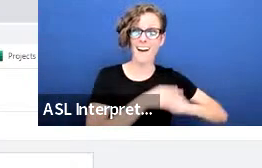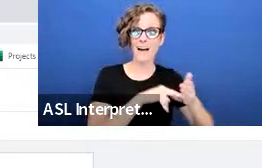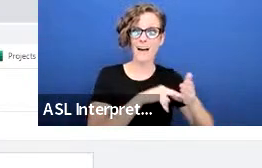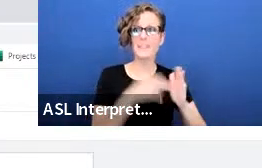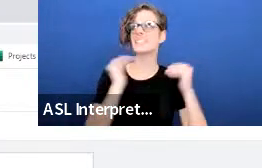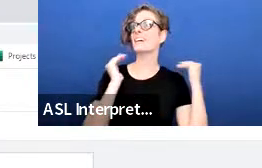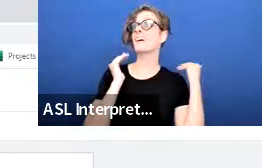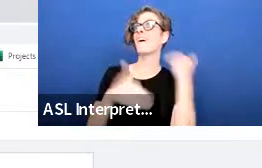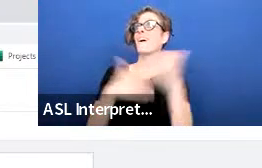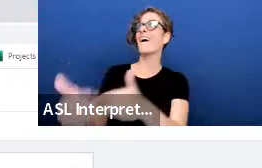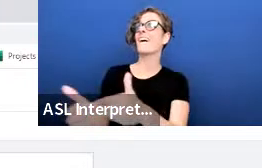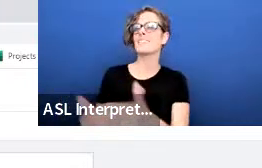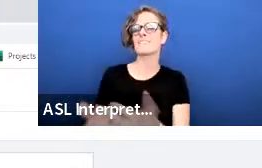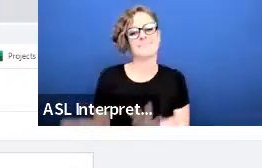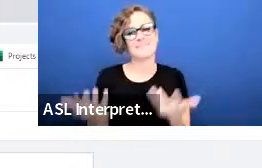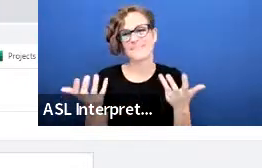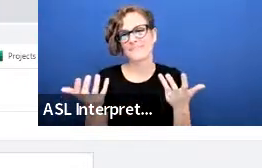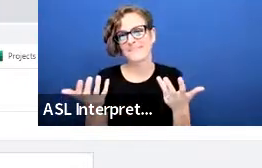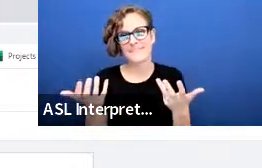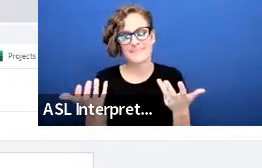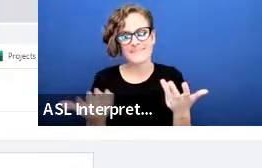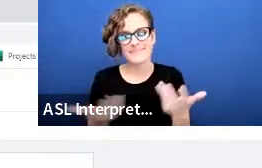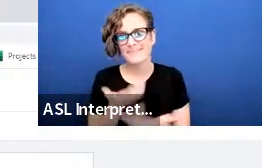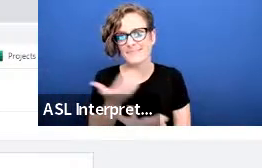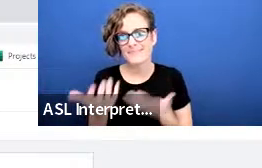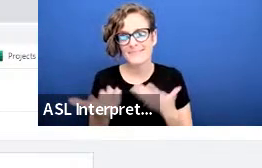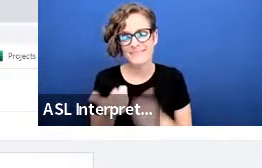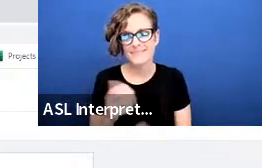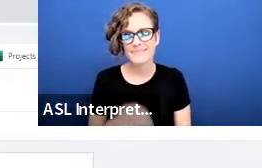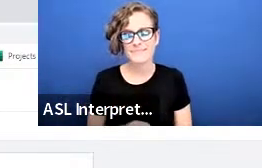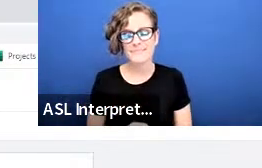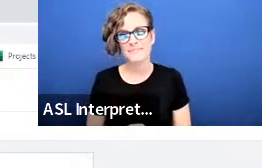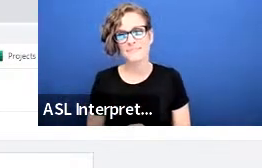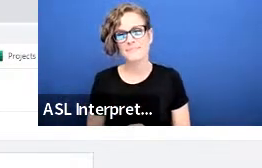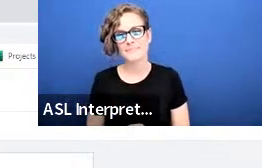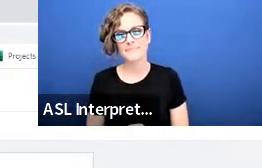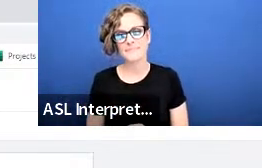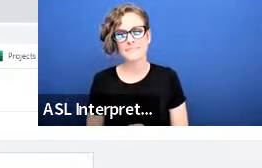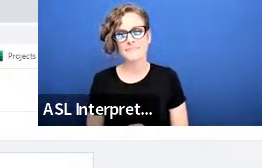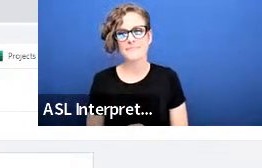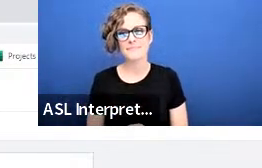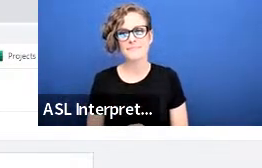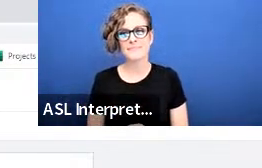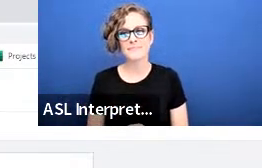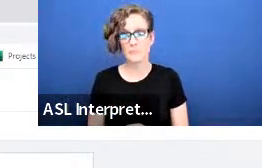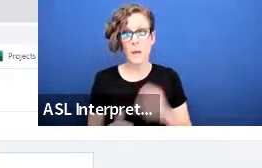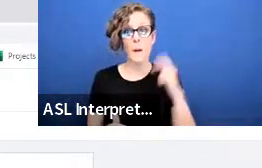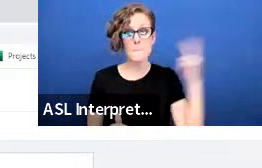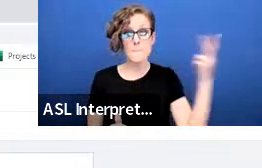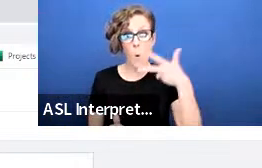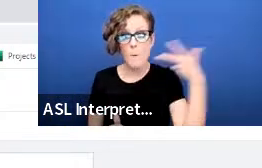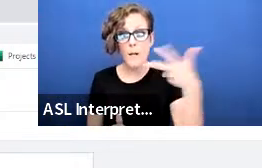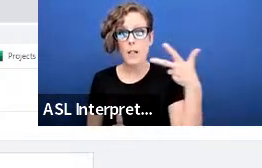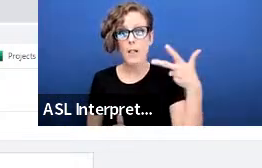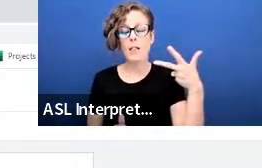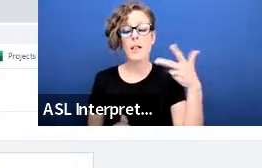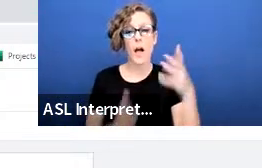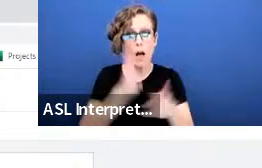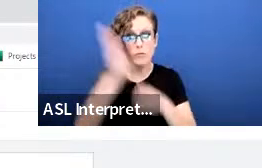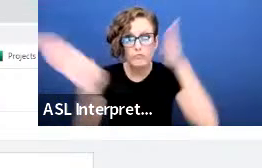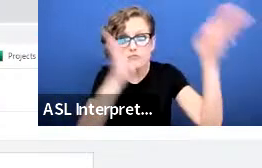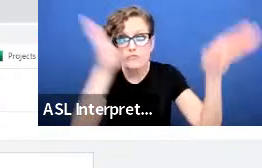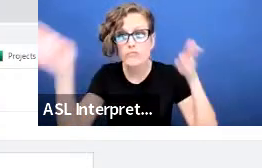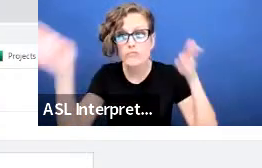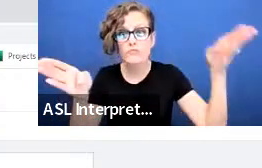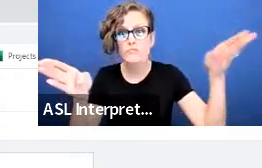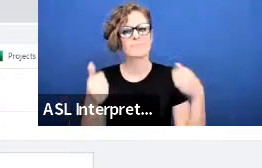moves the needle. Because I think a good job of making it mobile, we're going to people's